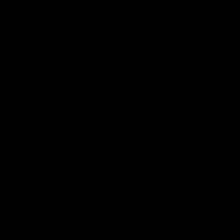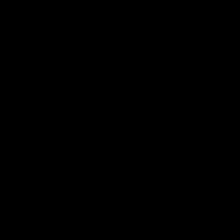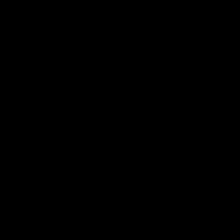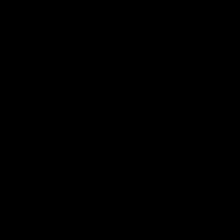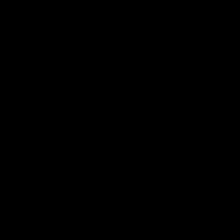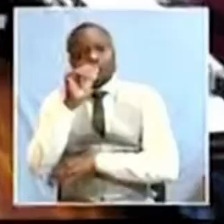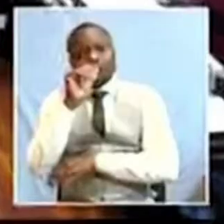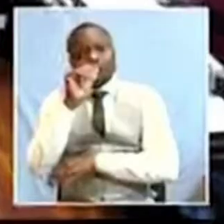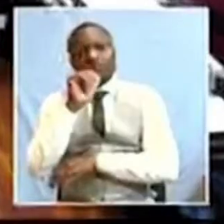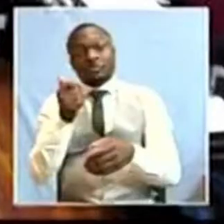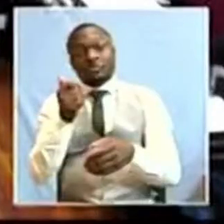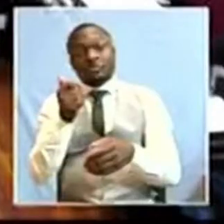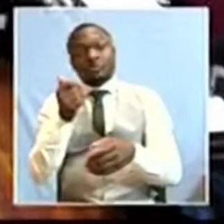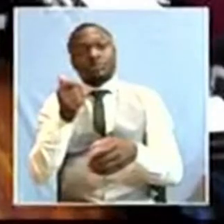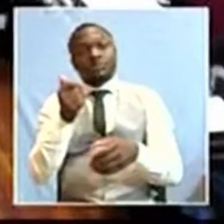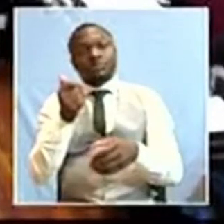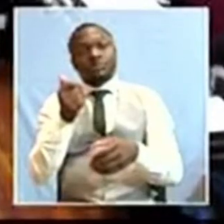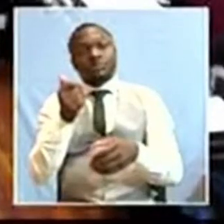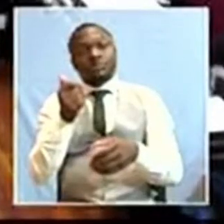law